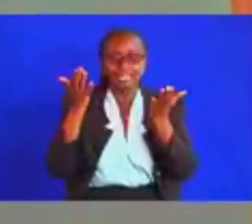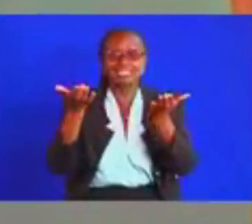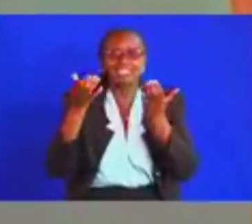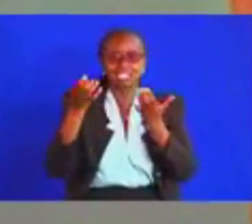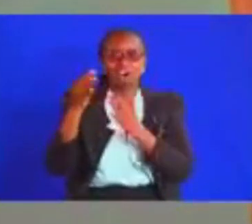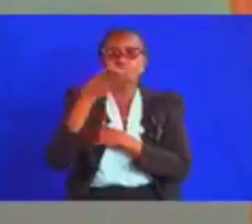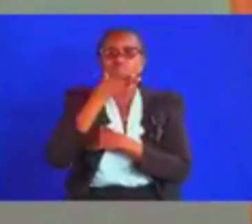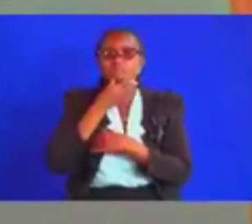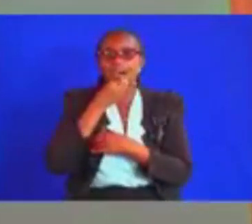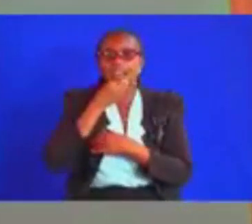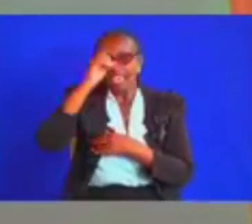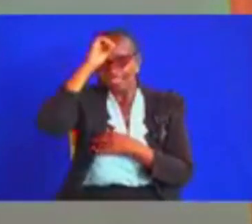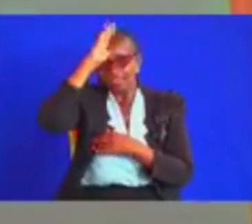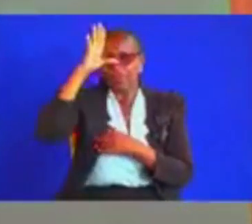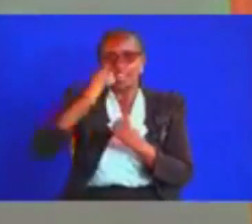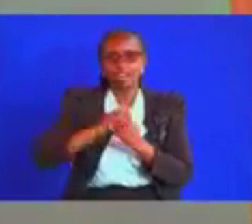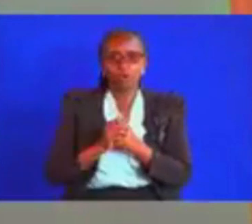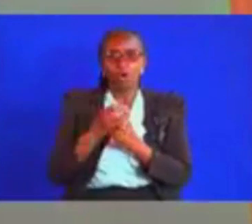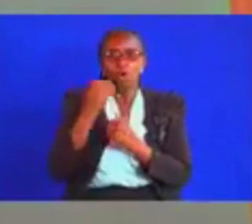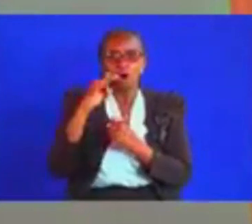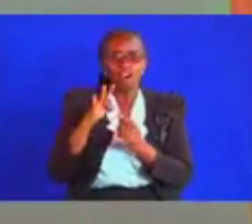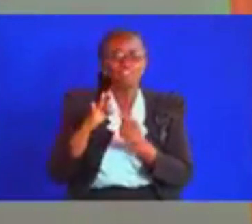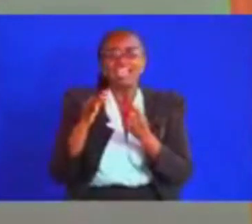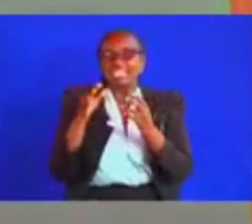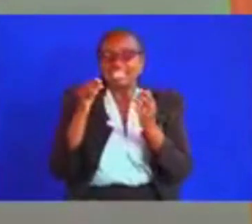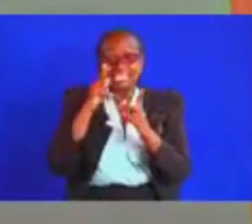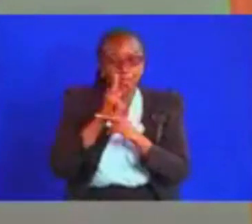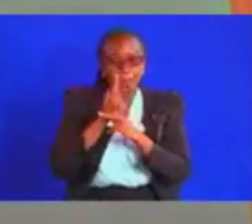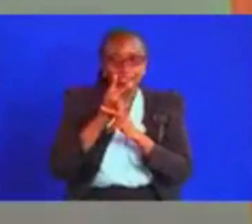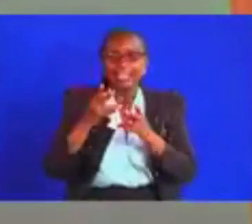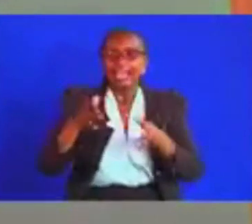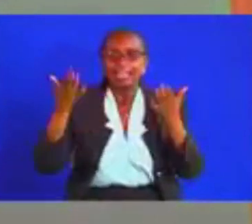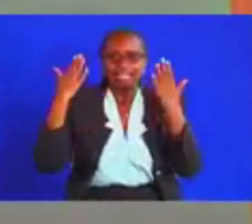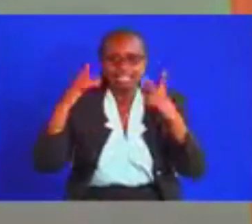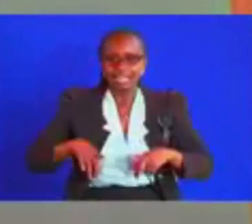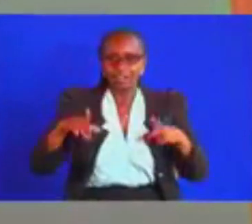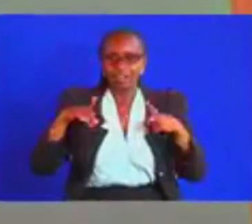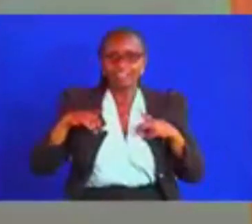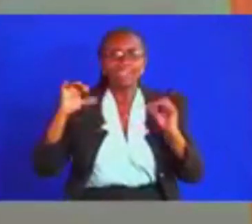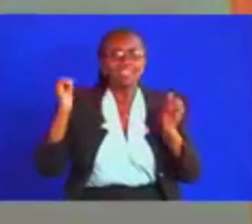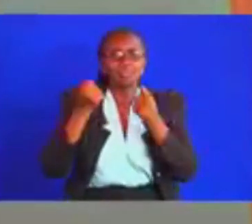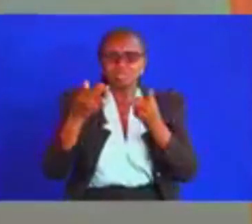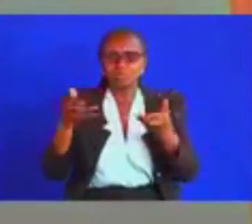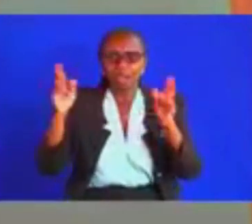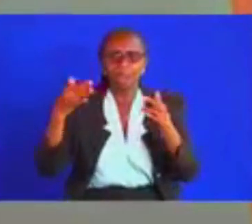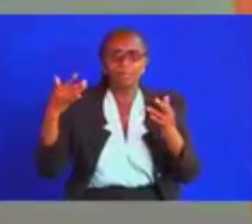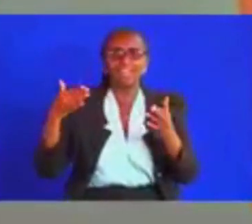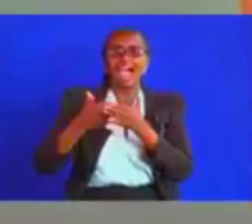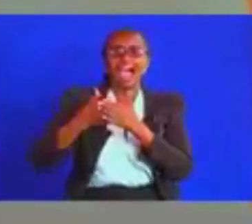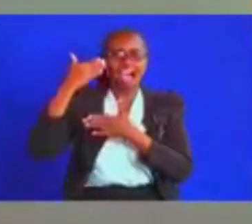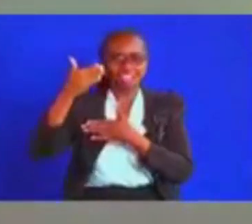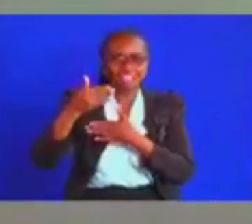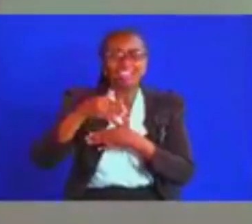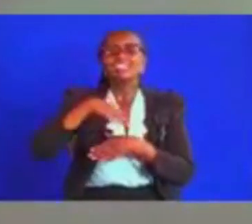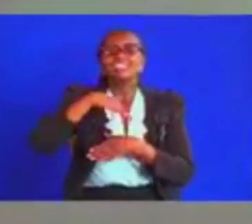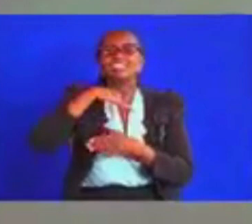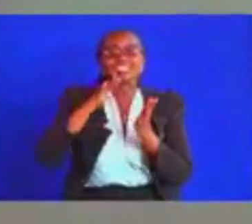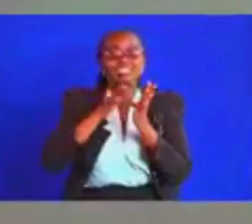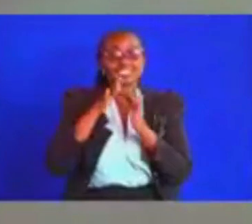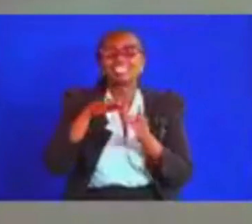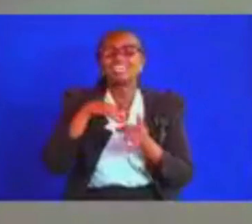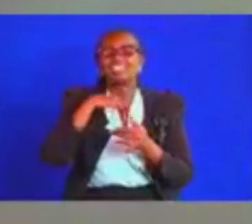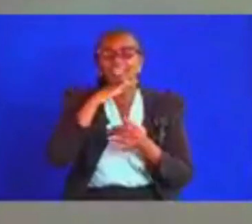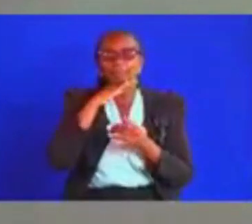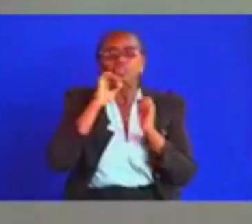miracle of administering eternal life. That could not happen until after the cross. He could forgive